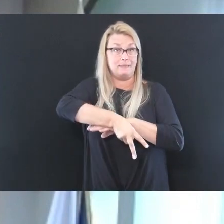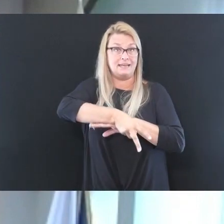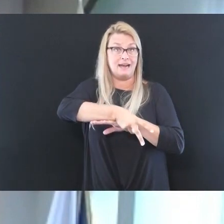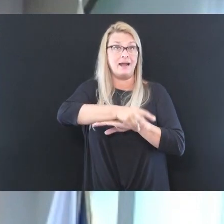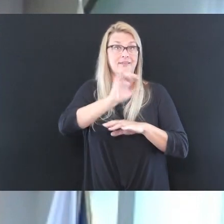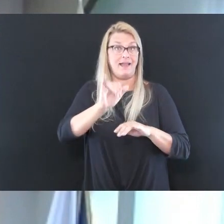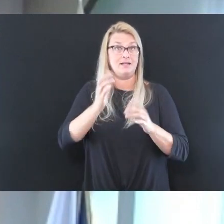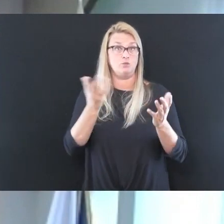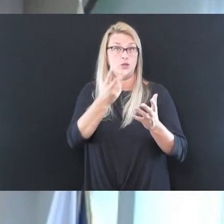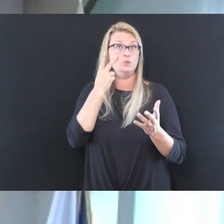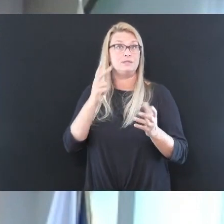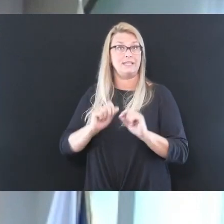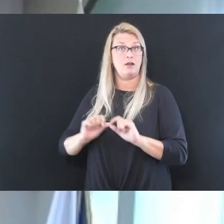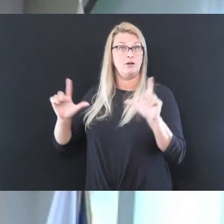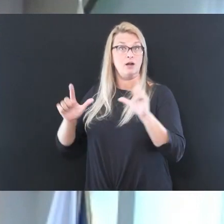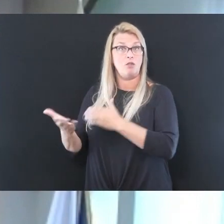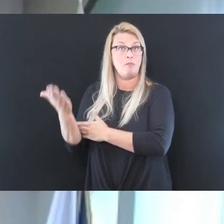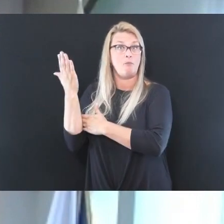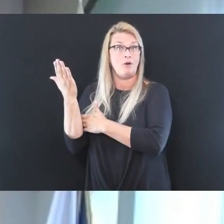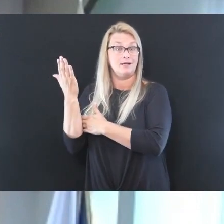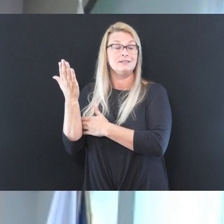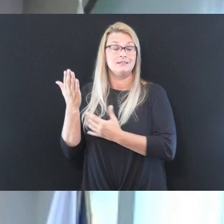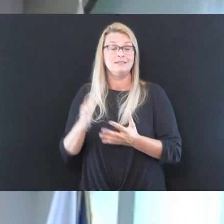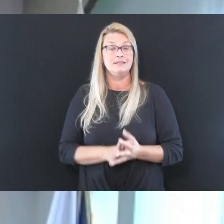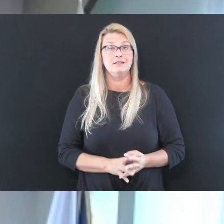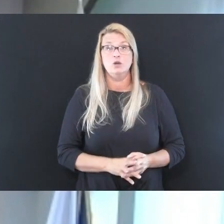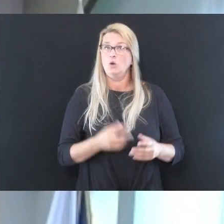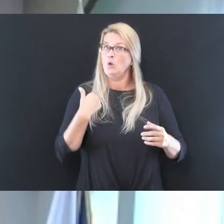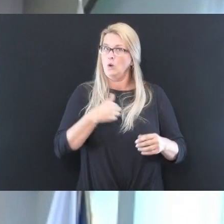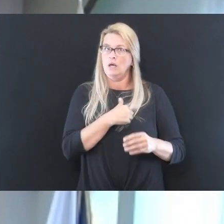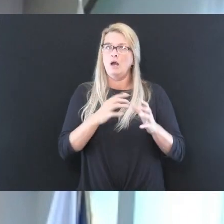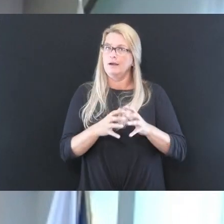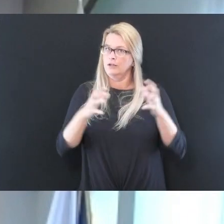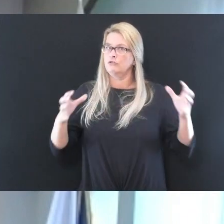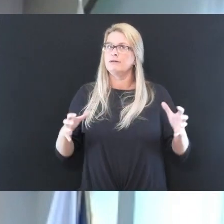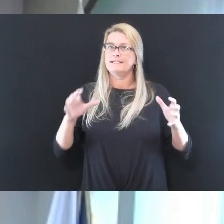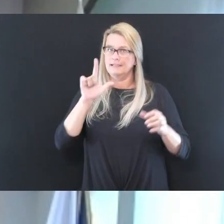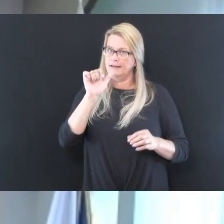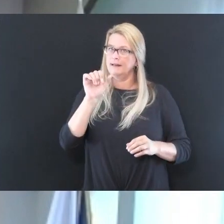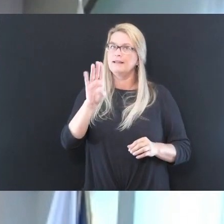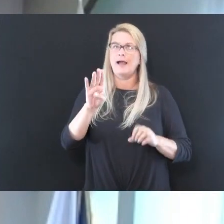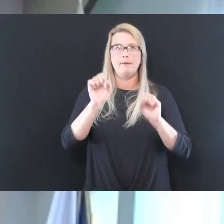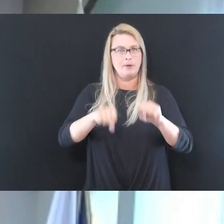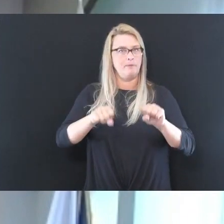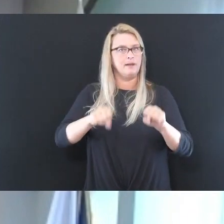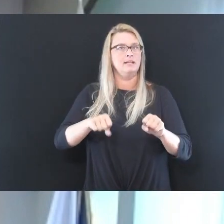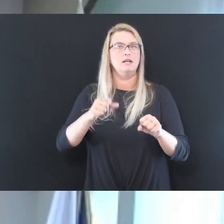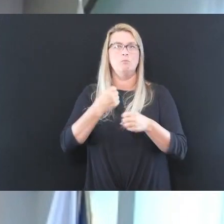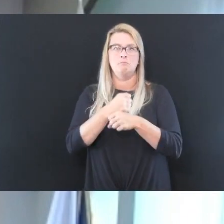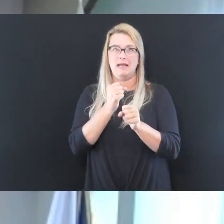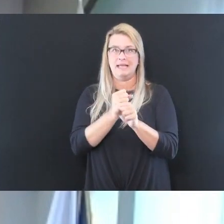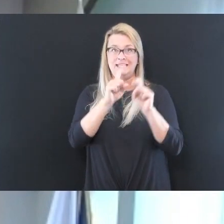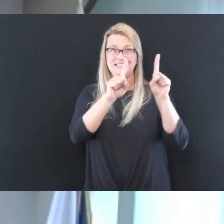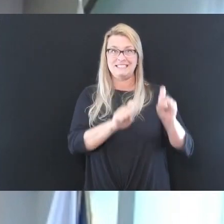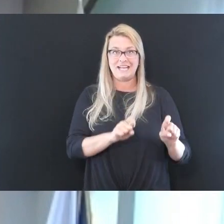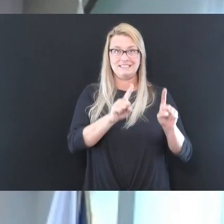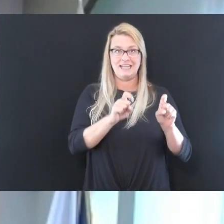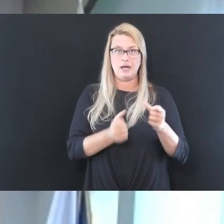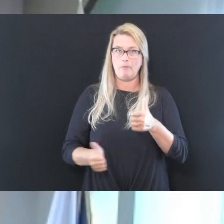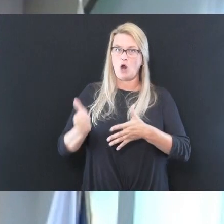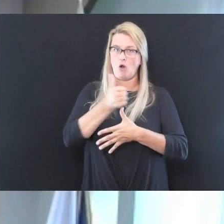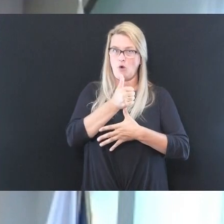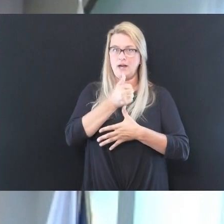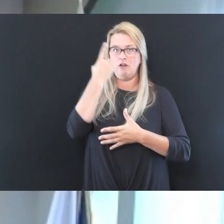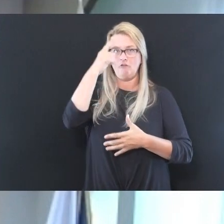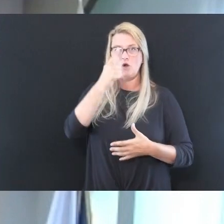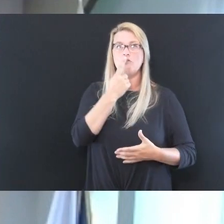numbers are increasing, as General Hoyer said, and we're pushing hard to make testing a priority for red, orange,